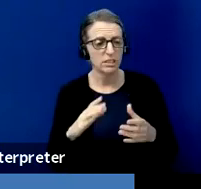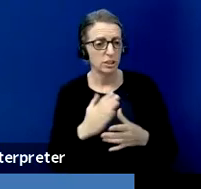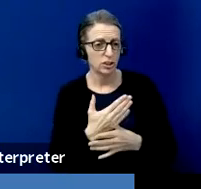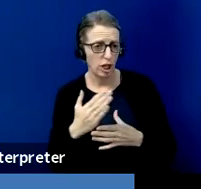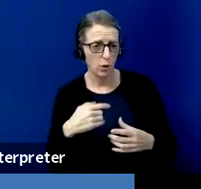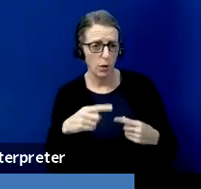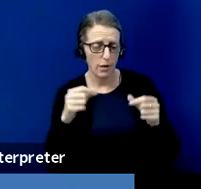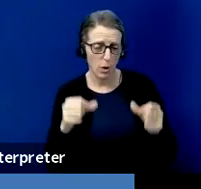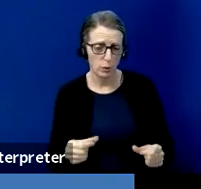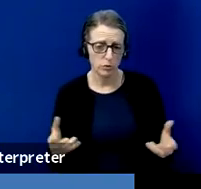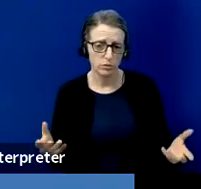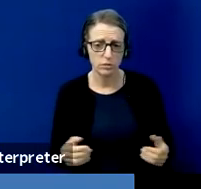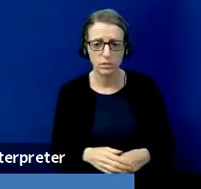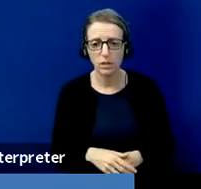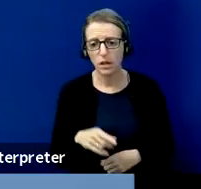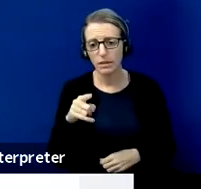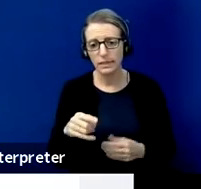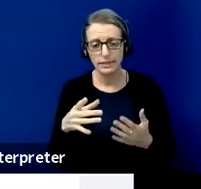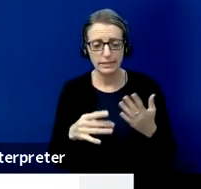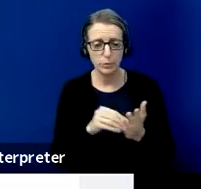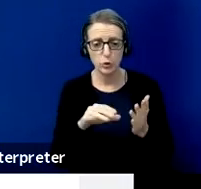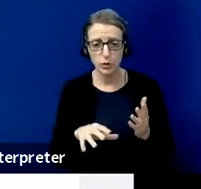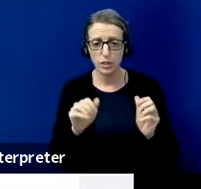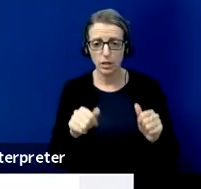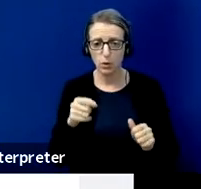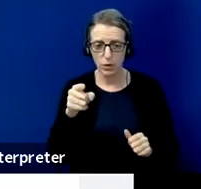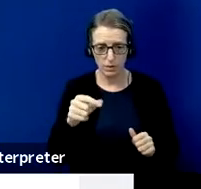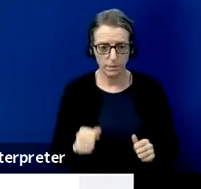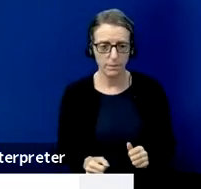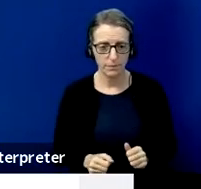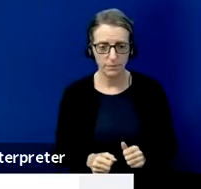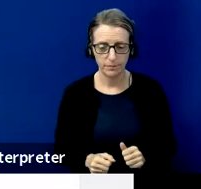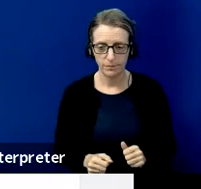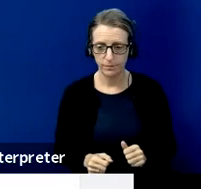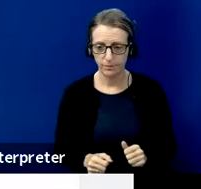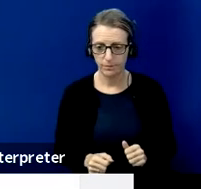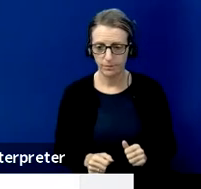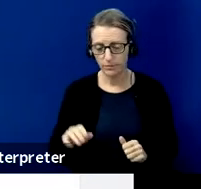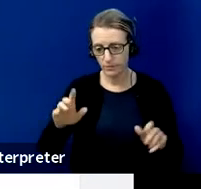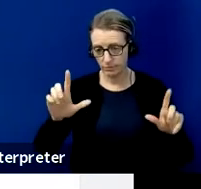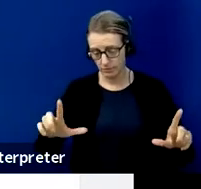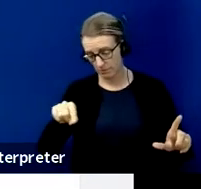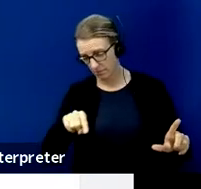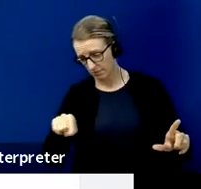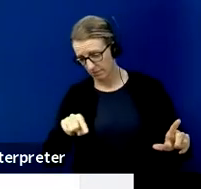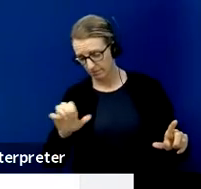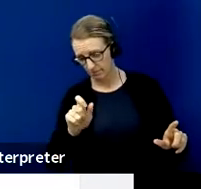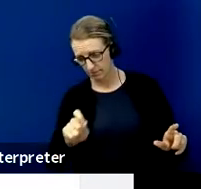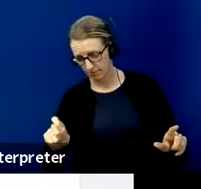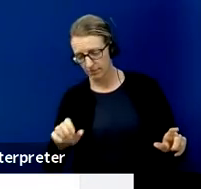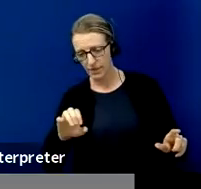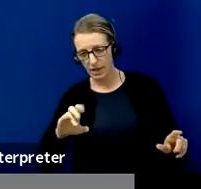So this sample student could go in here, they could edit it,